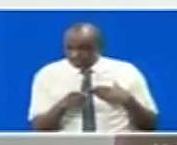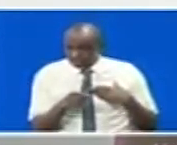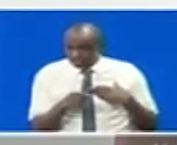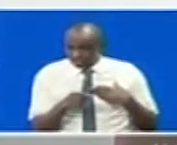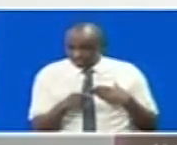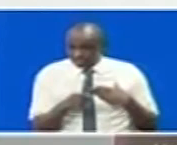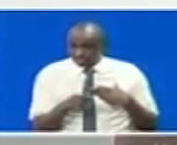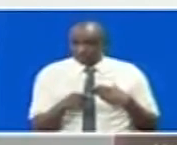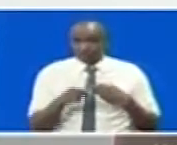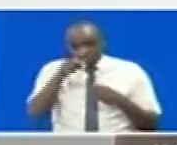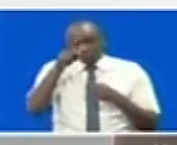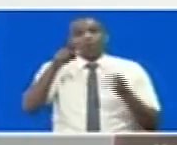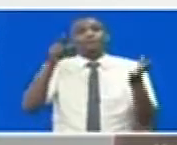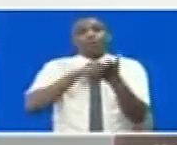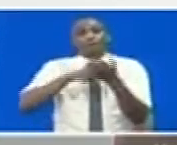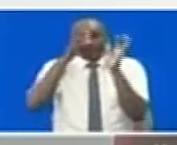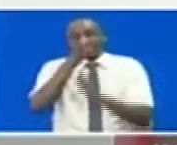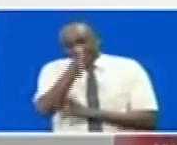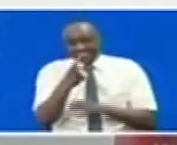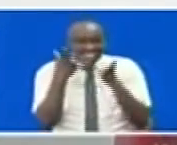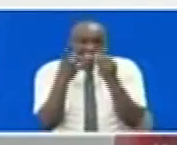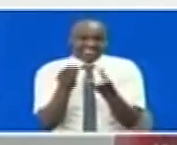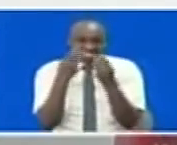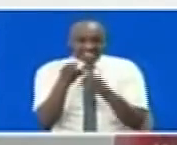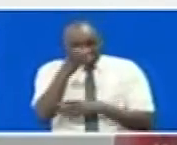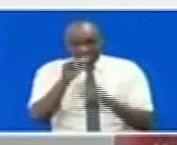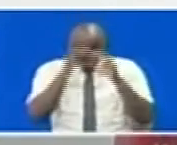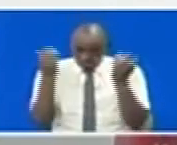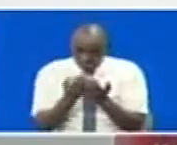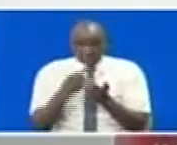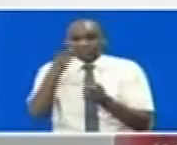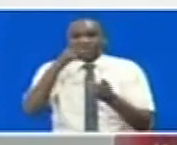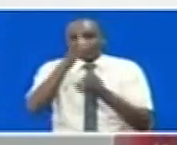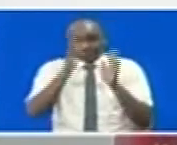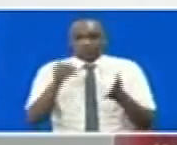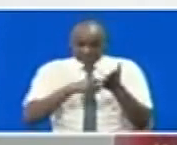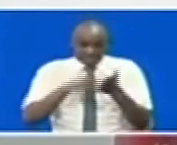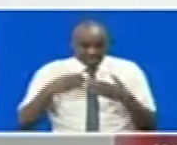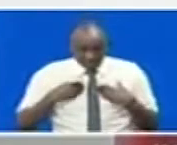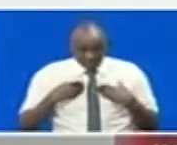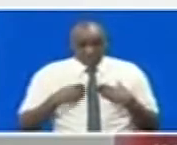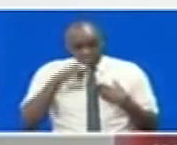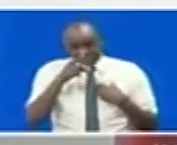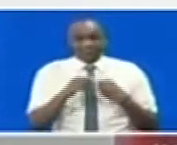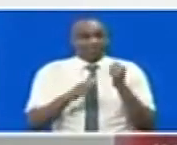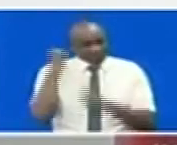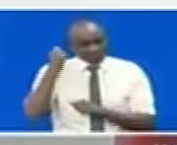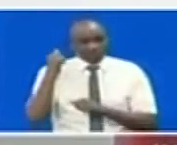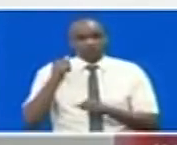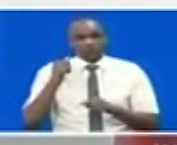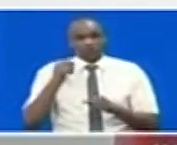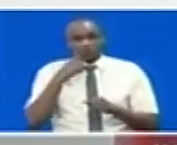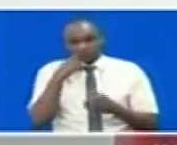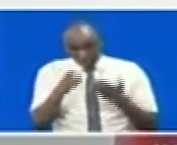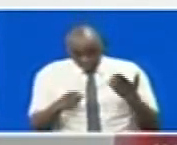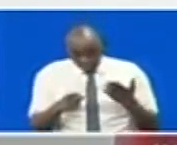speaking false is the easiest thing in the world. You refuse completely to